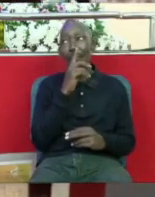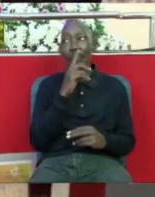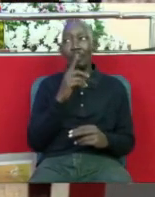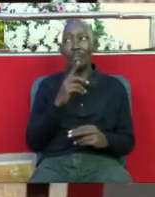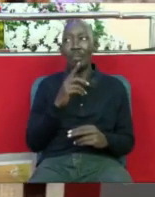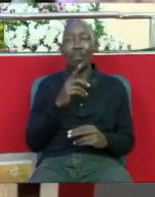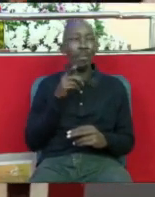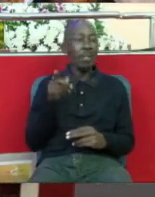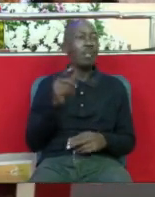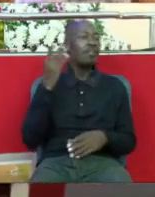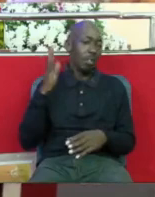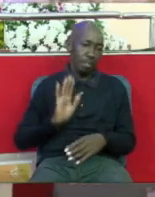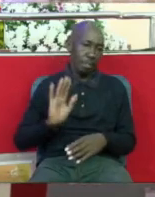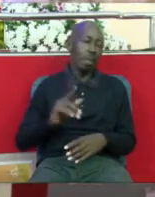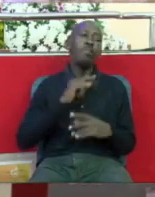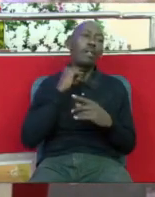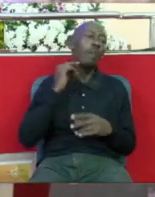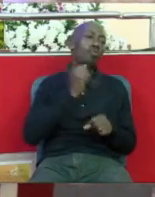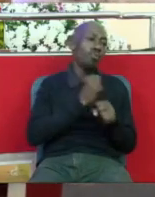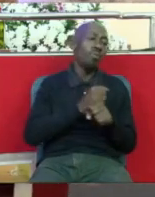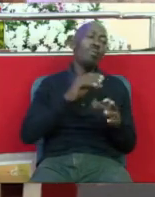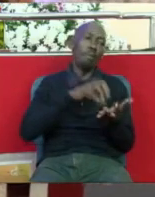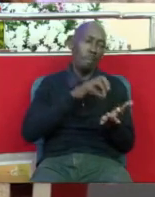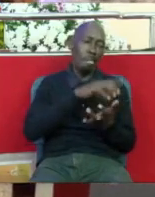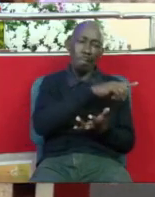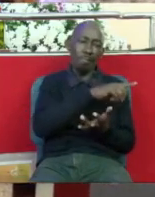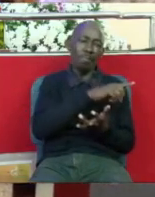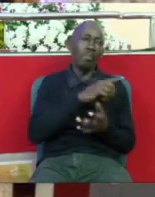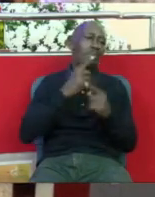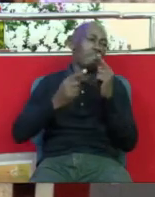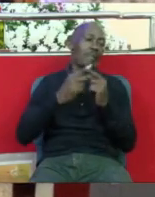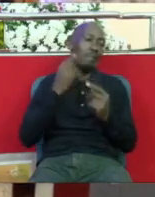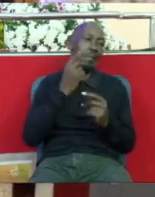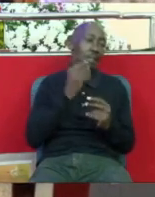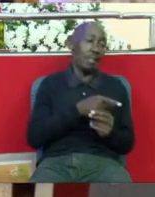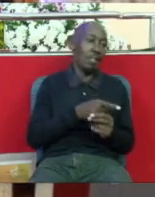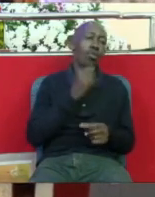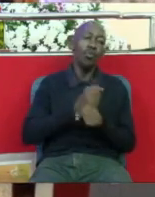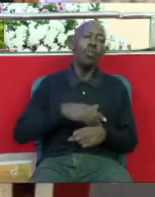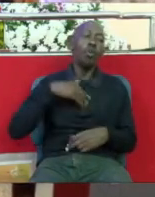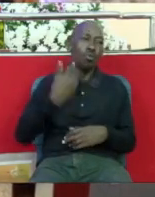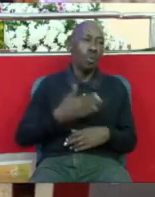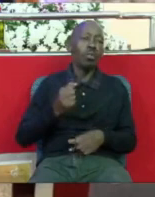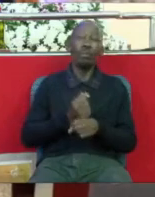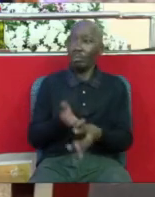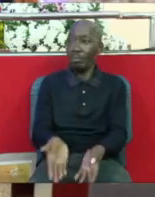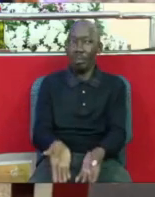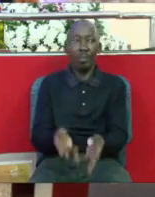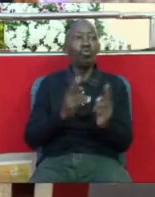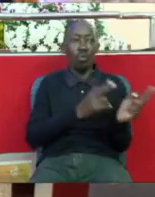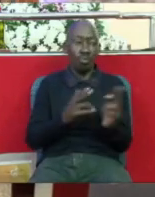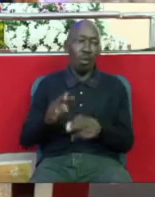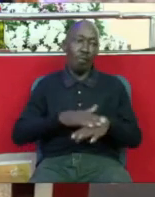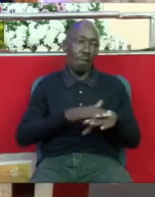He had done that so many times in Congo. Alikuwa amefanya hilo mara nyingi sana pale Congo. And we do it here all the time. Na hapa pia huwa tunafanya kila wakati.